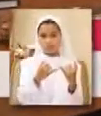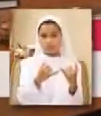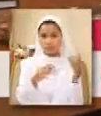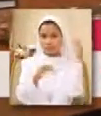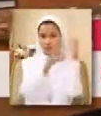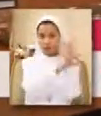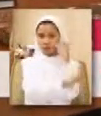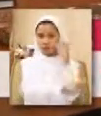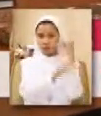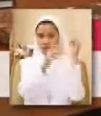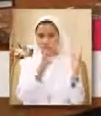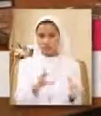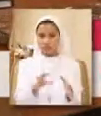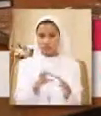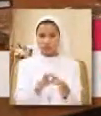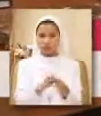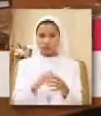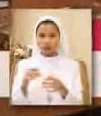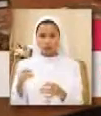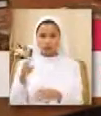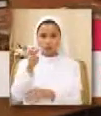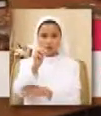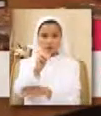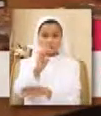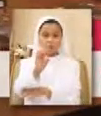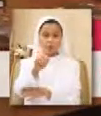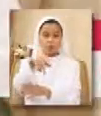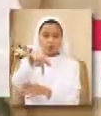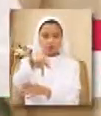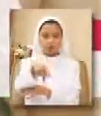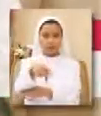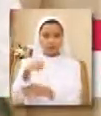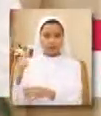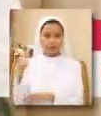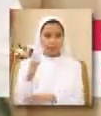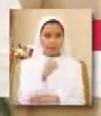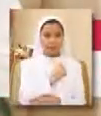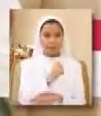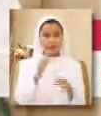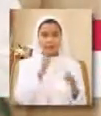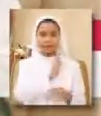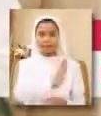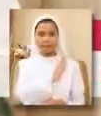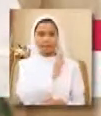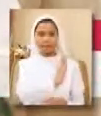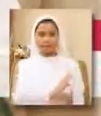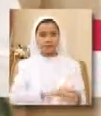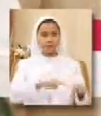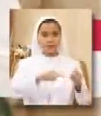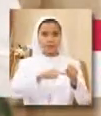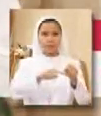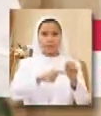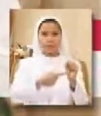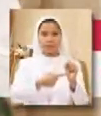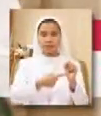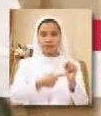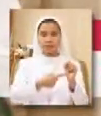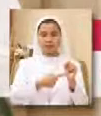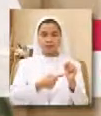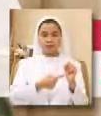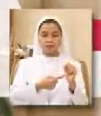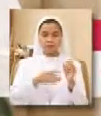The father of the missionaries of the Poor. Famous Father Holong, yeah. Yes. He started the Missionaries of the Poor